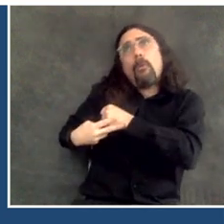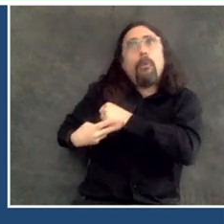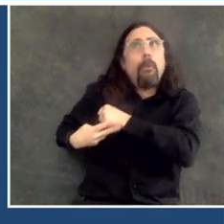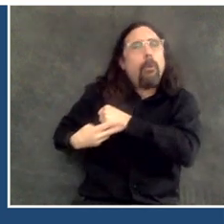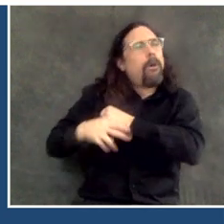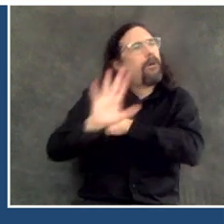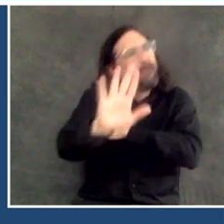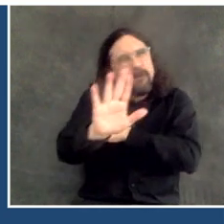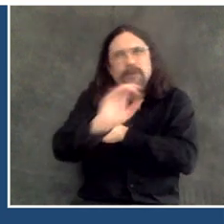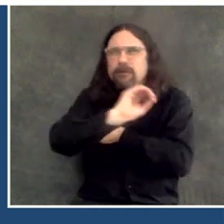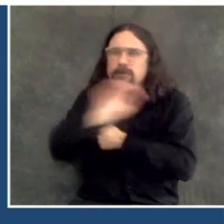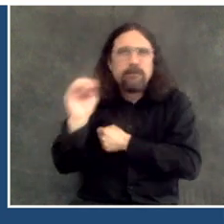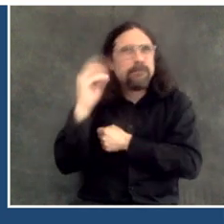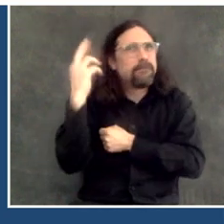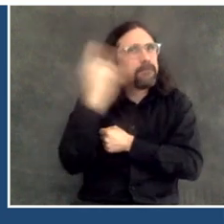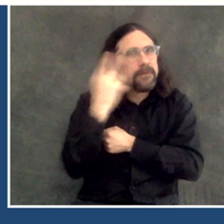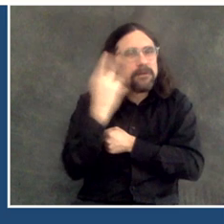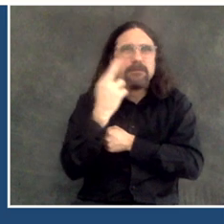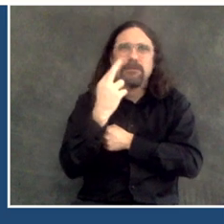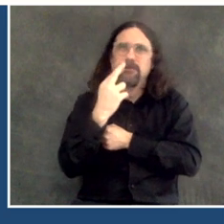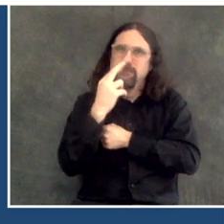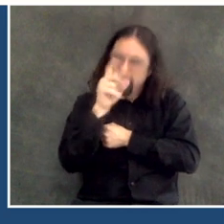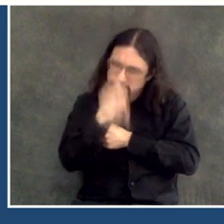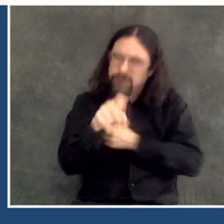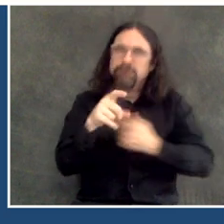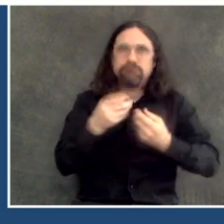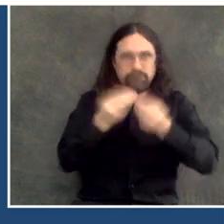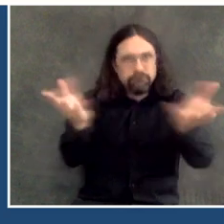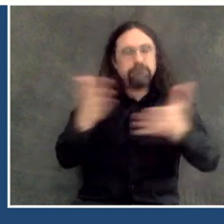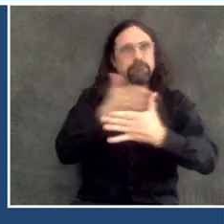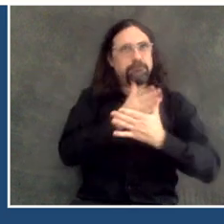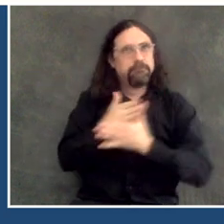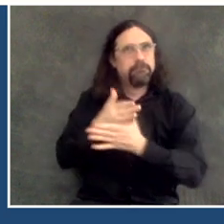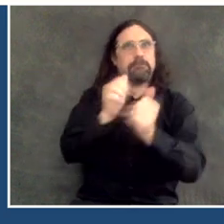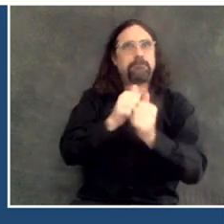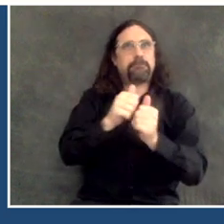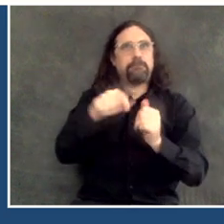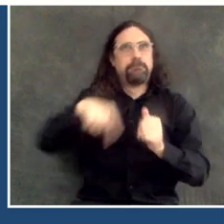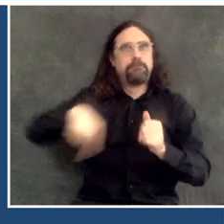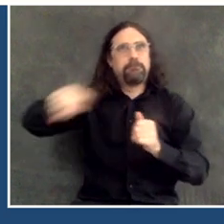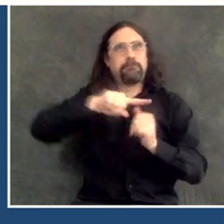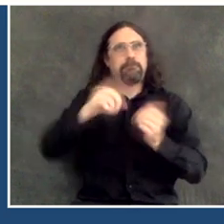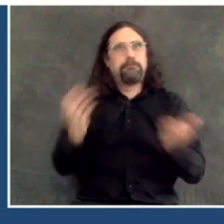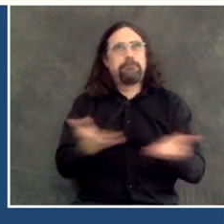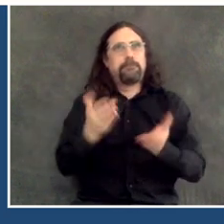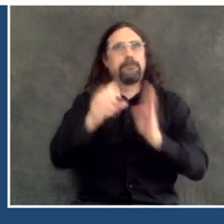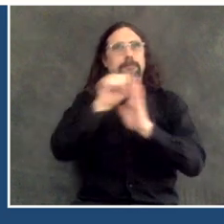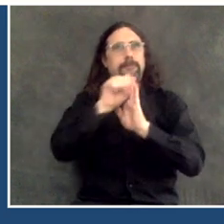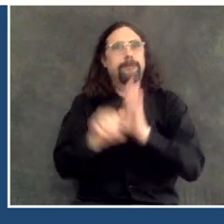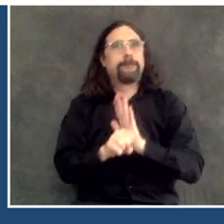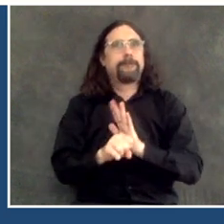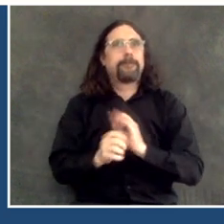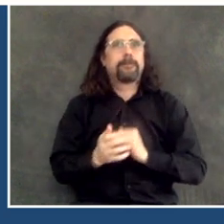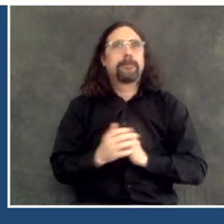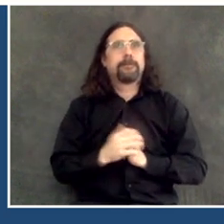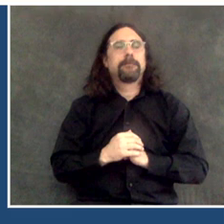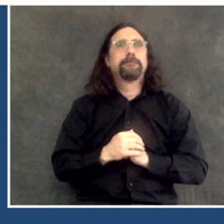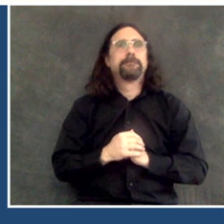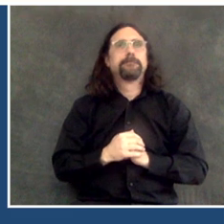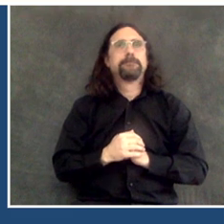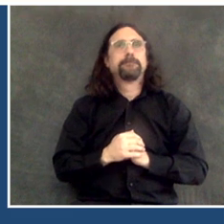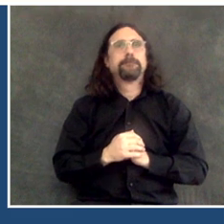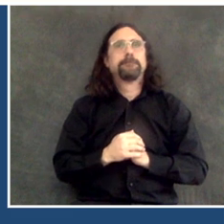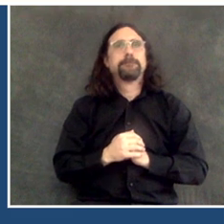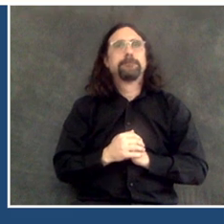someone who's fighting at the front line, someone who's one of our healthcare workers, our first responders, that's one thing. If it's part